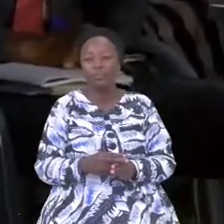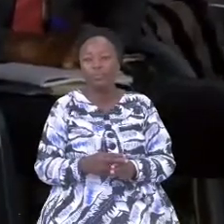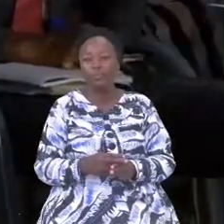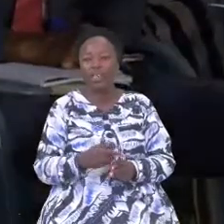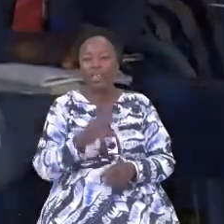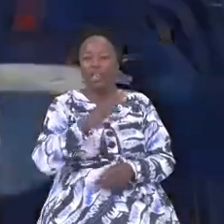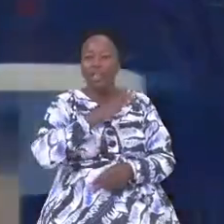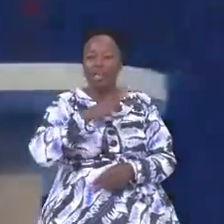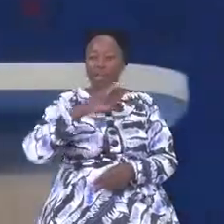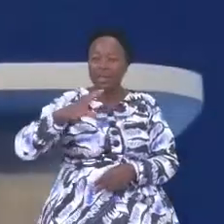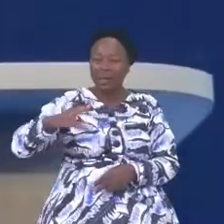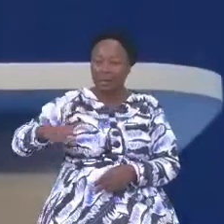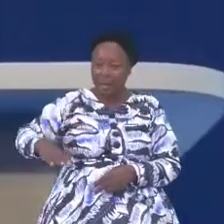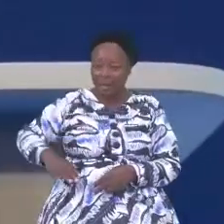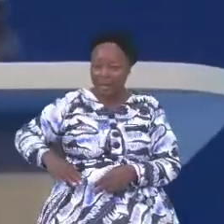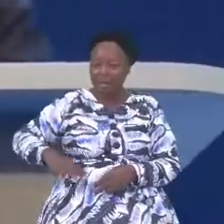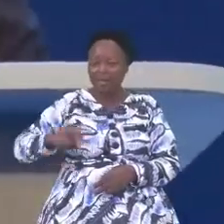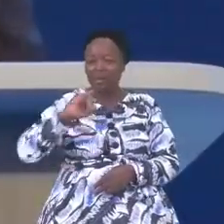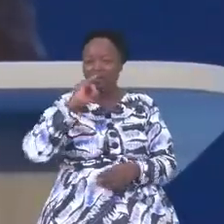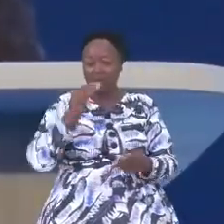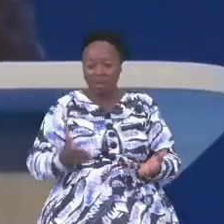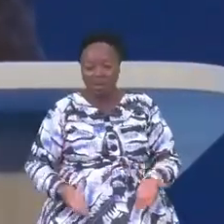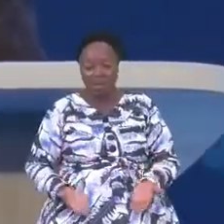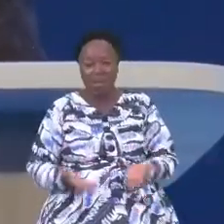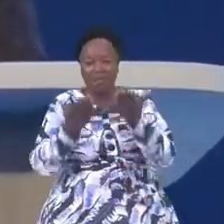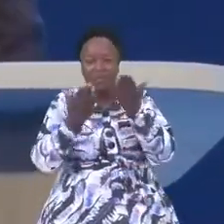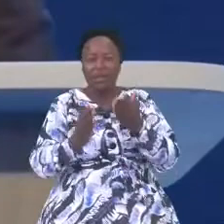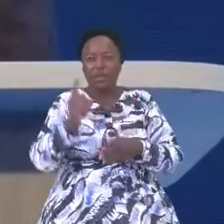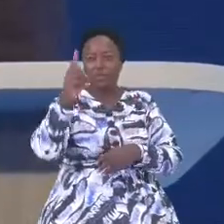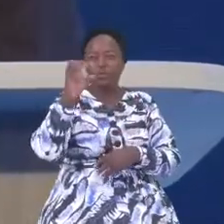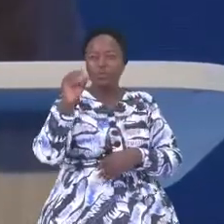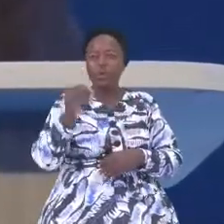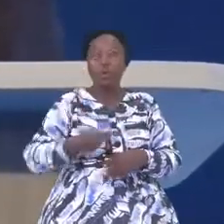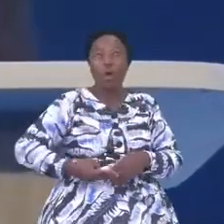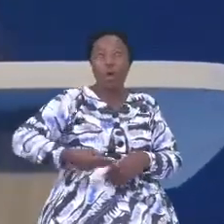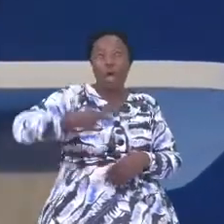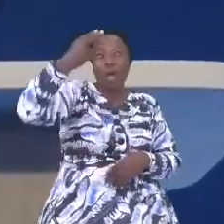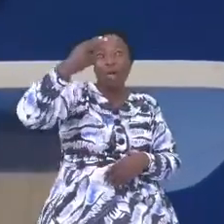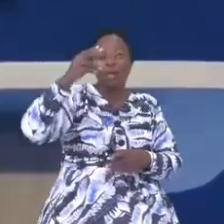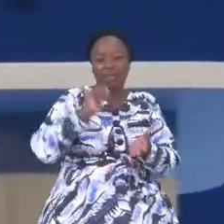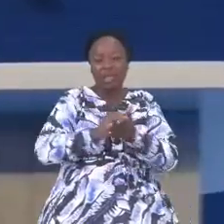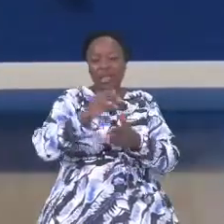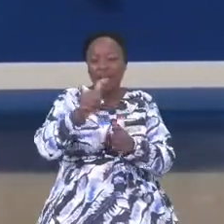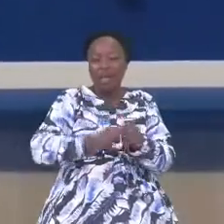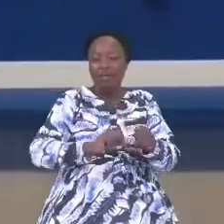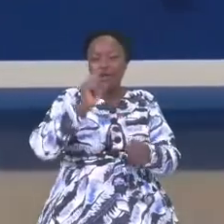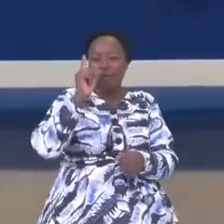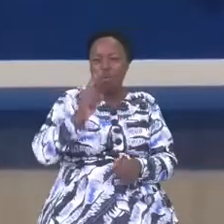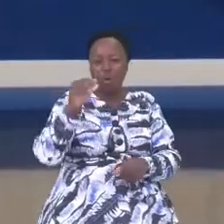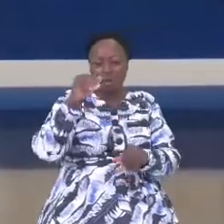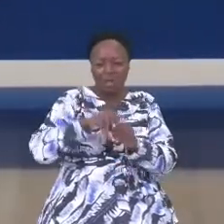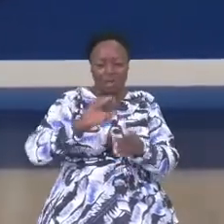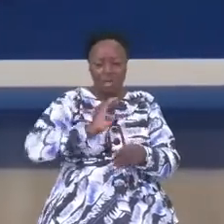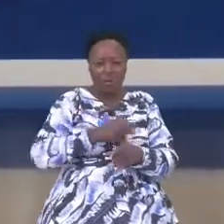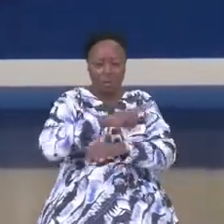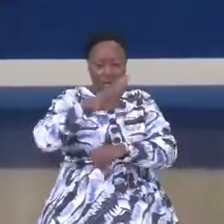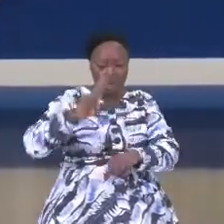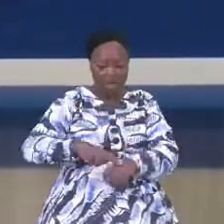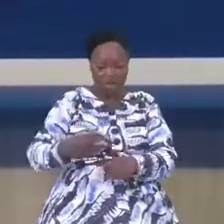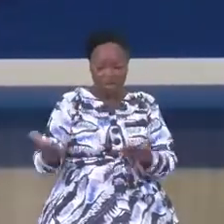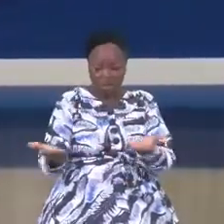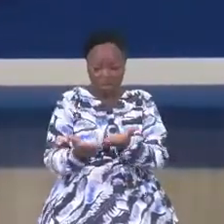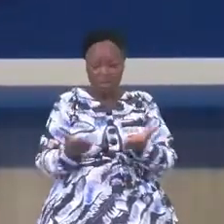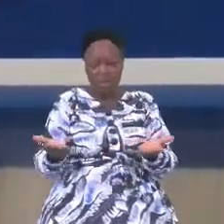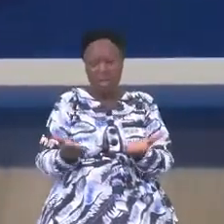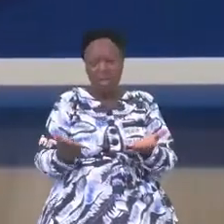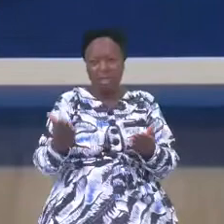Christ is lifted up so high that everyone in our nation here,